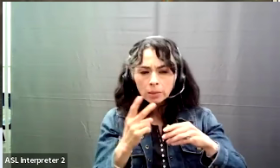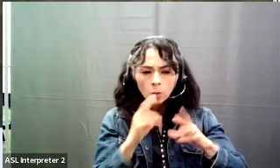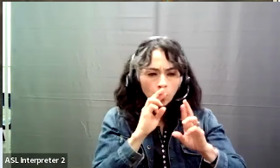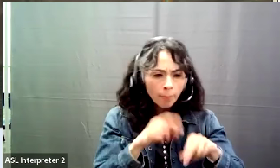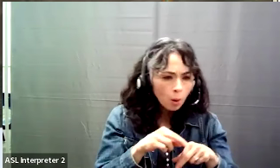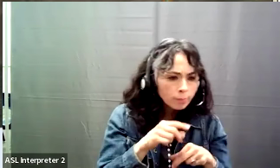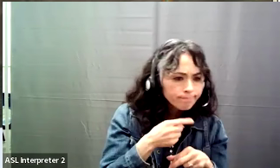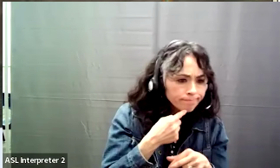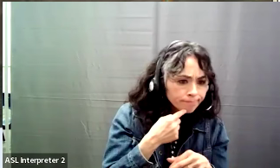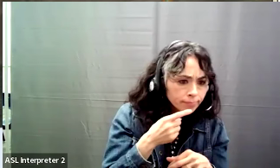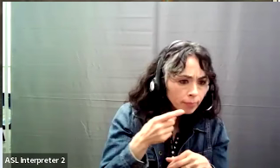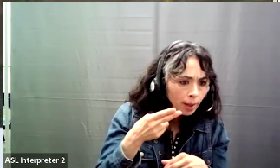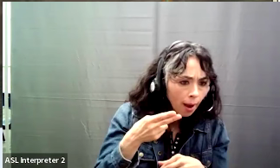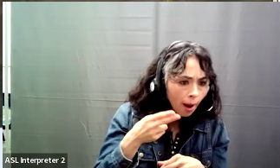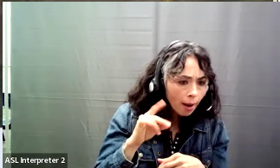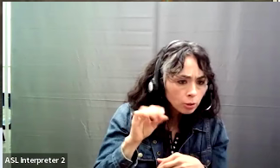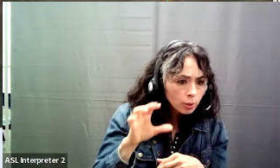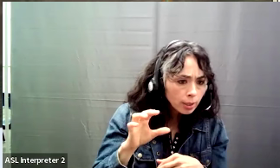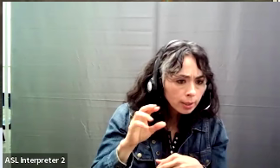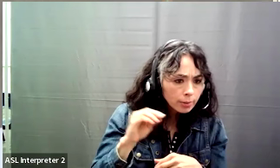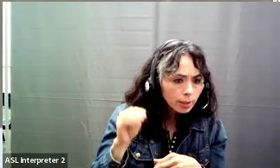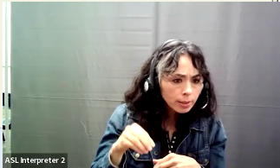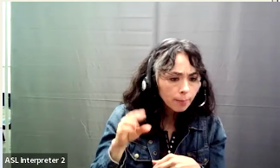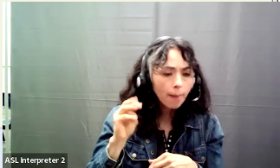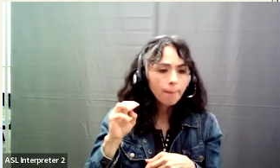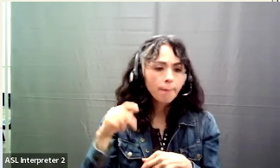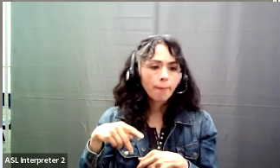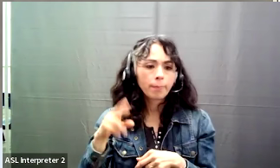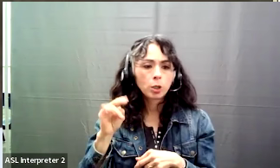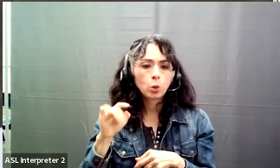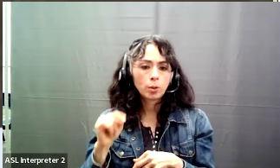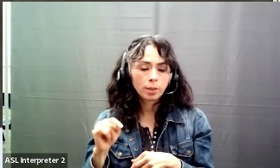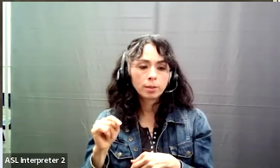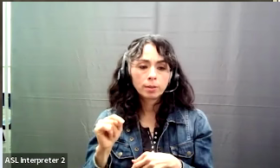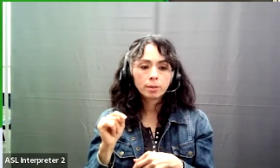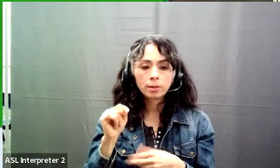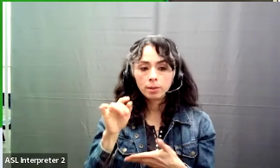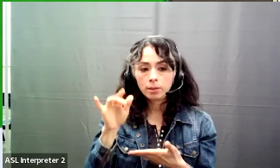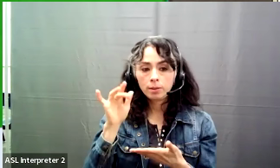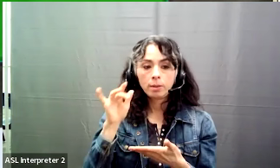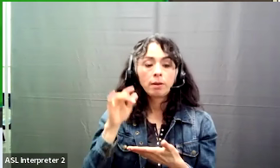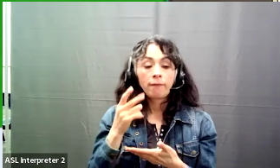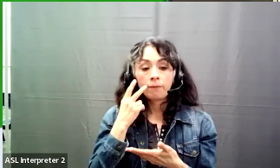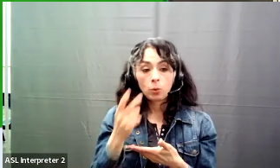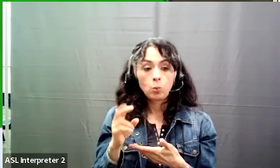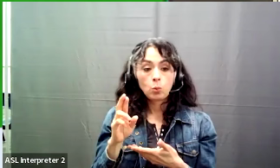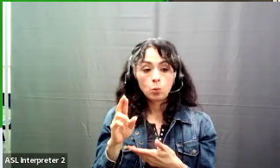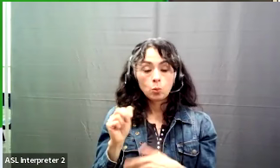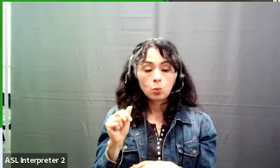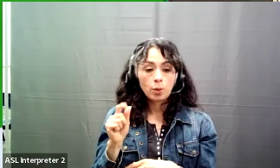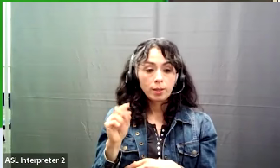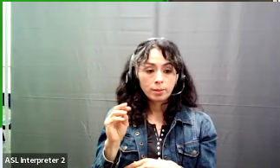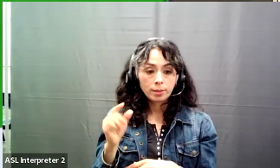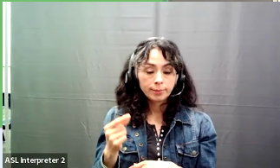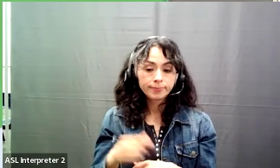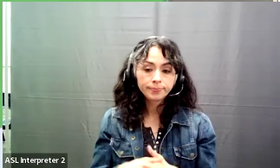map unit. This is available in that menu. I'm going to click on view rating,